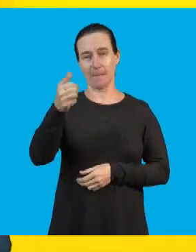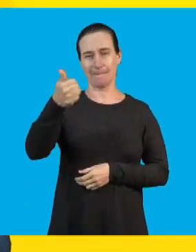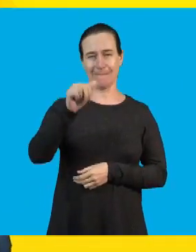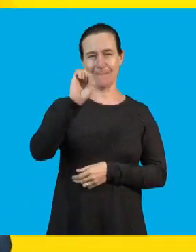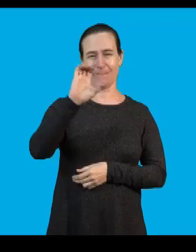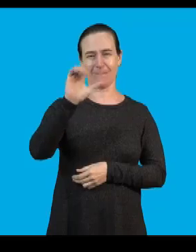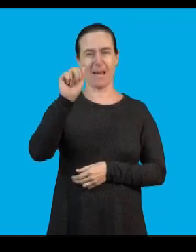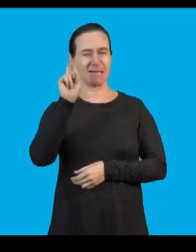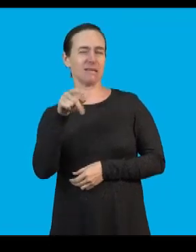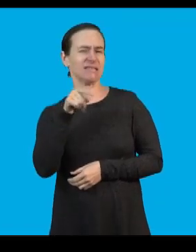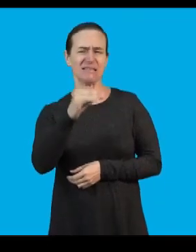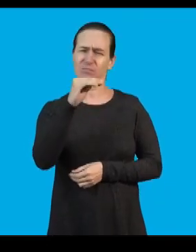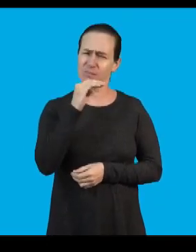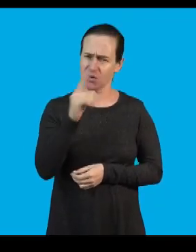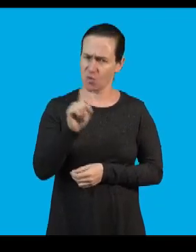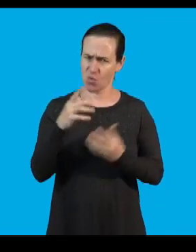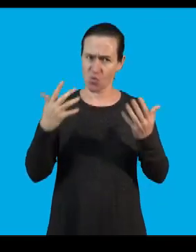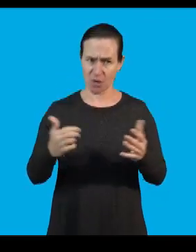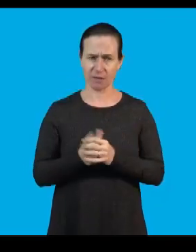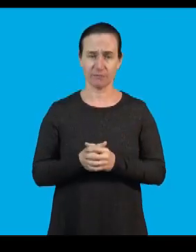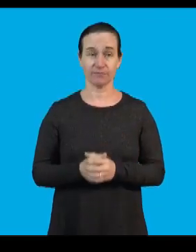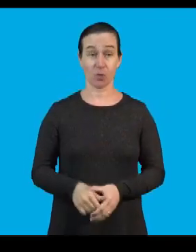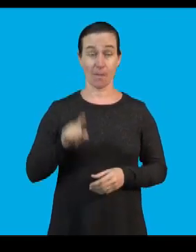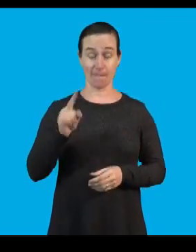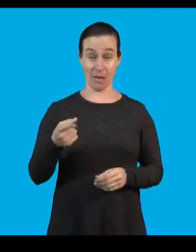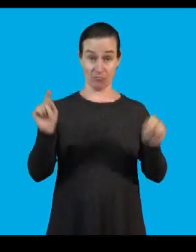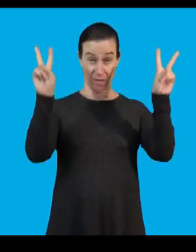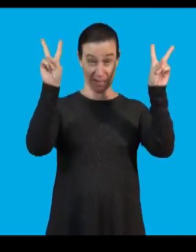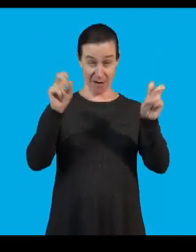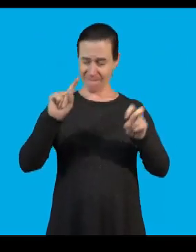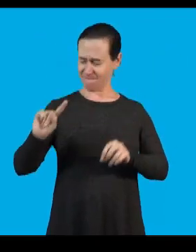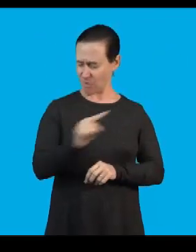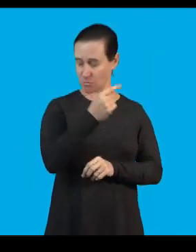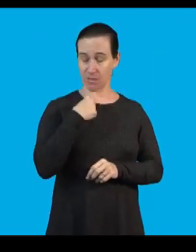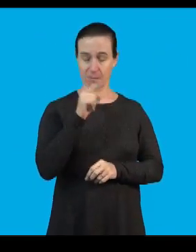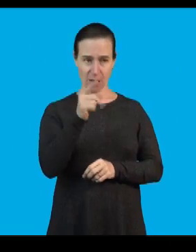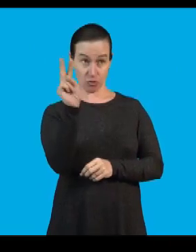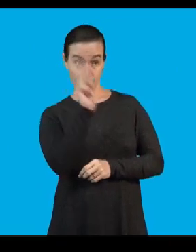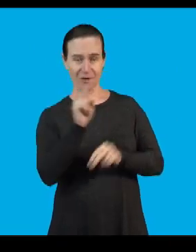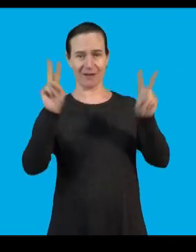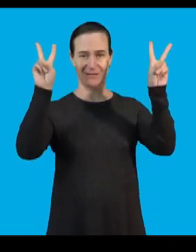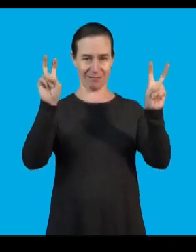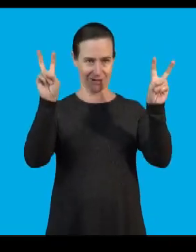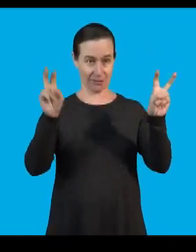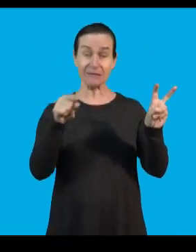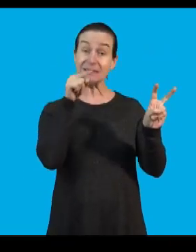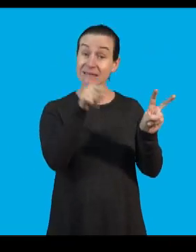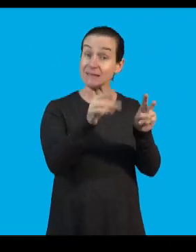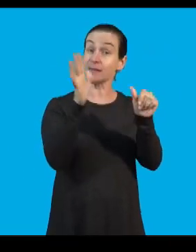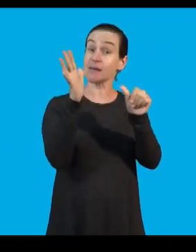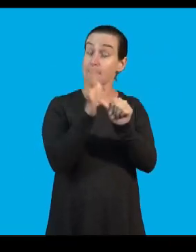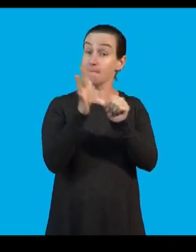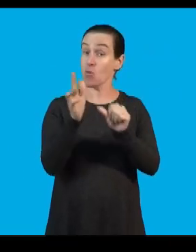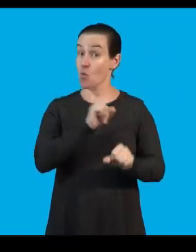scanning. So remember, you have to read the heading or the title of the text. So this is